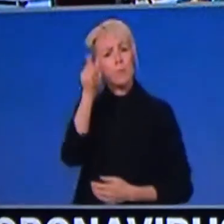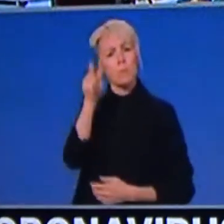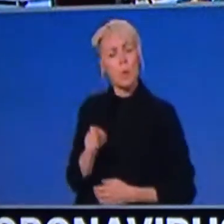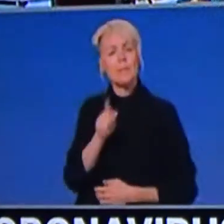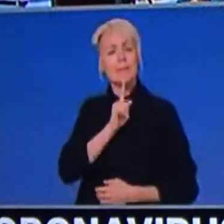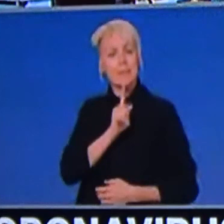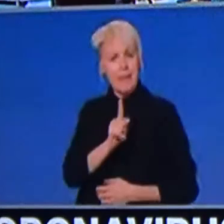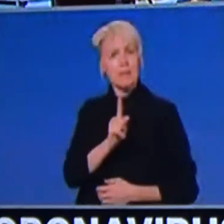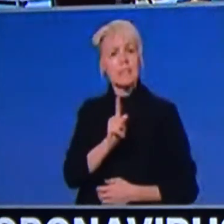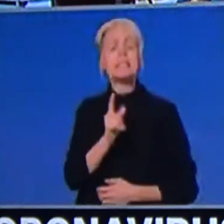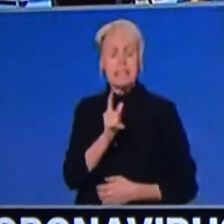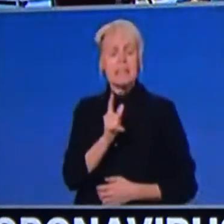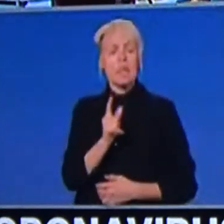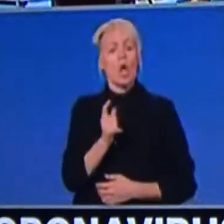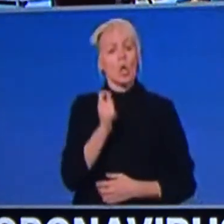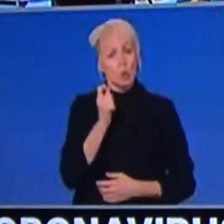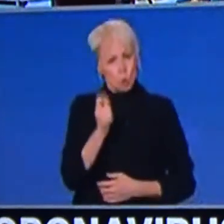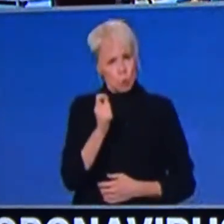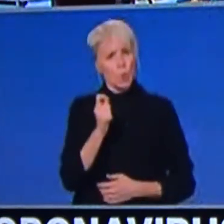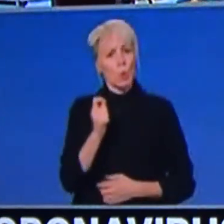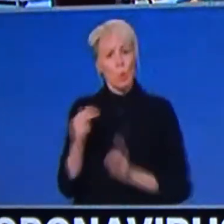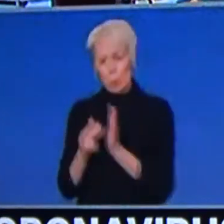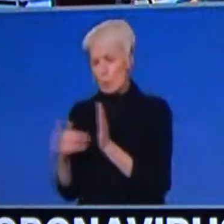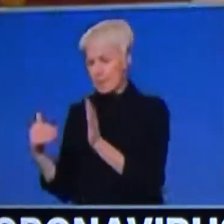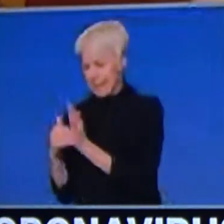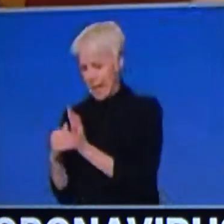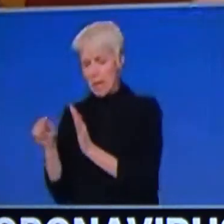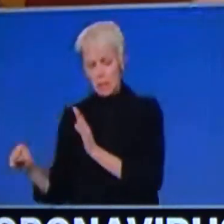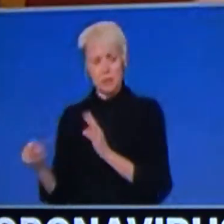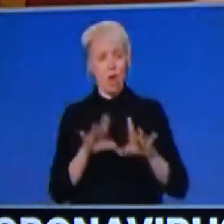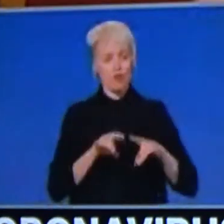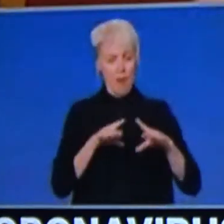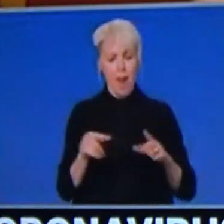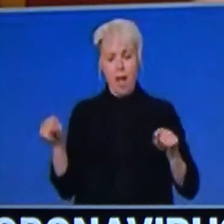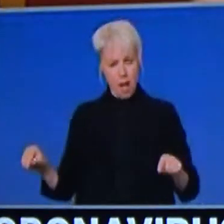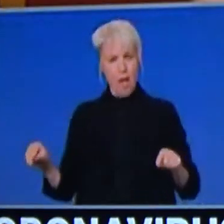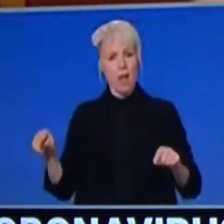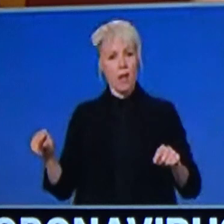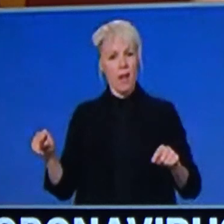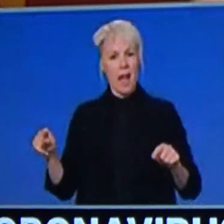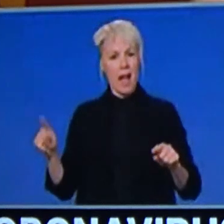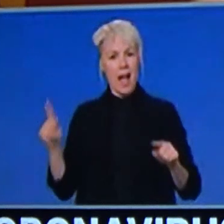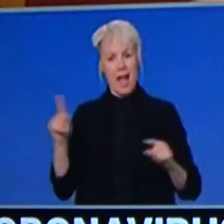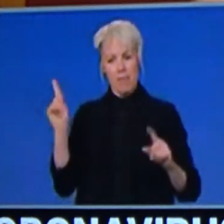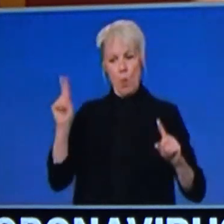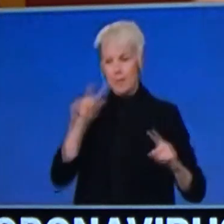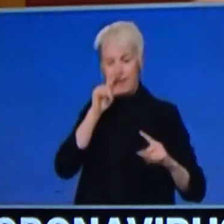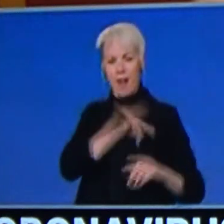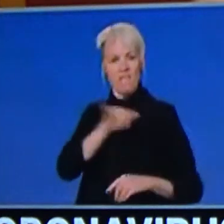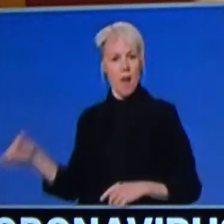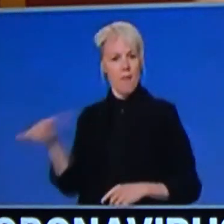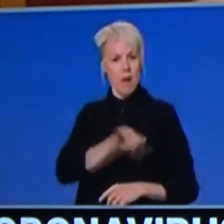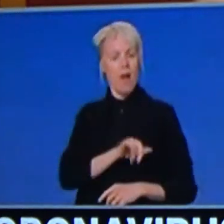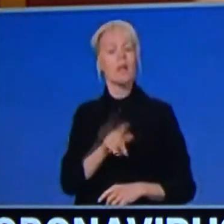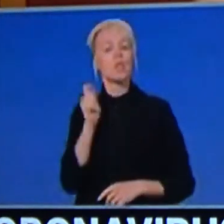New Zealand and Australia on television this morning. He called it a trans-Tasman bubble. How far have those arrangements